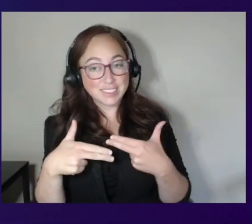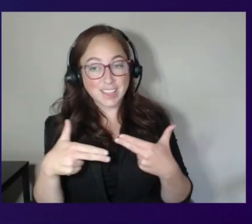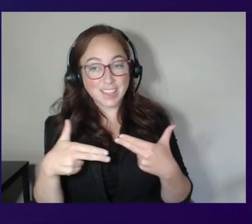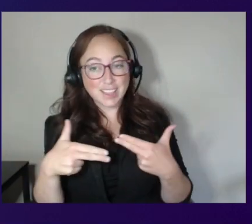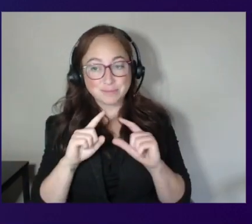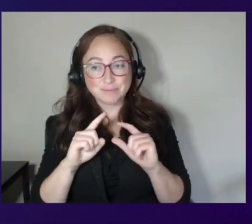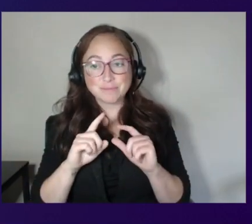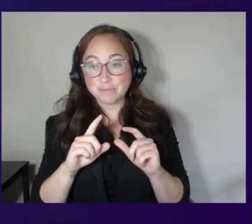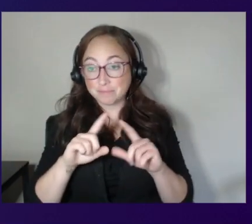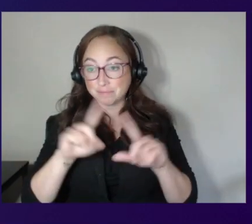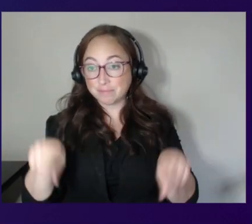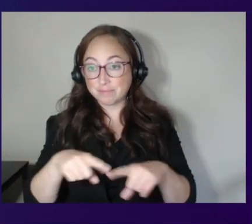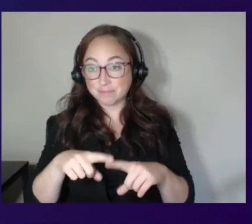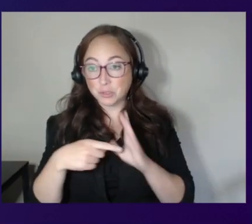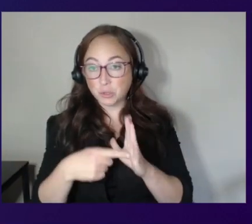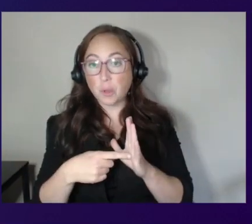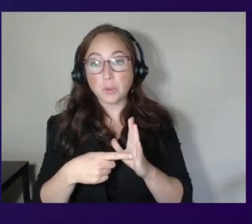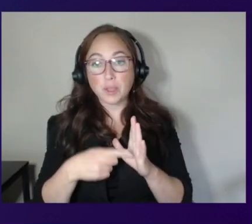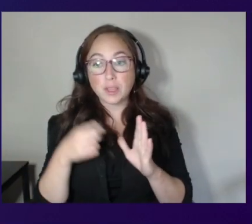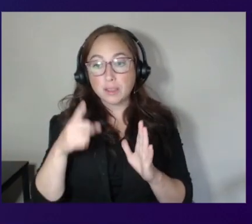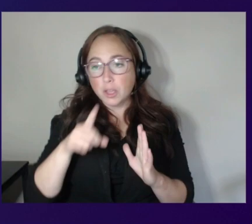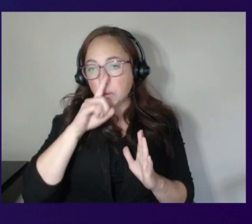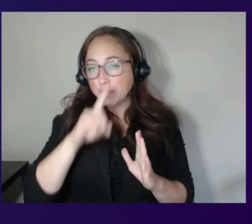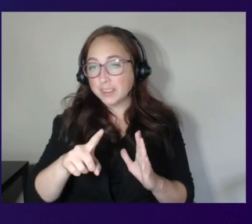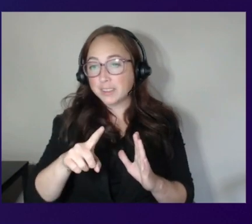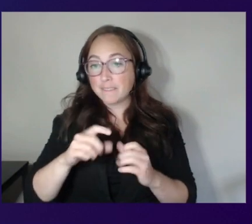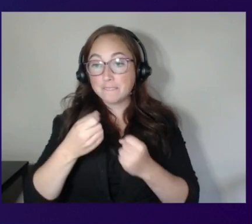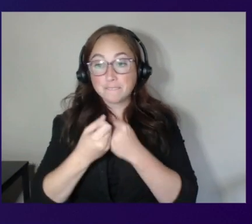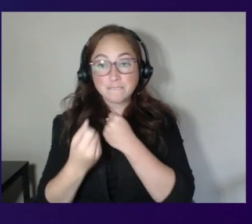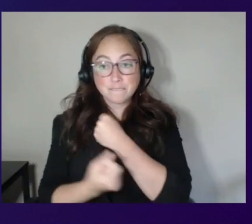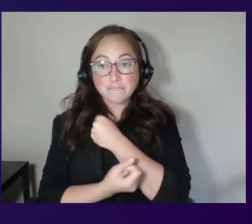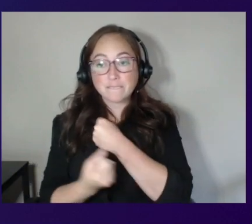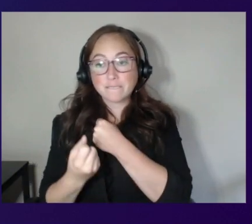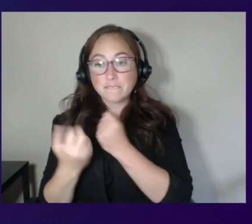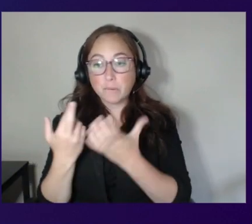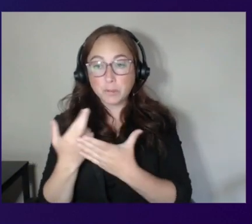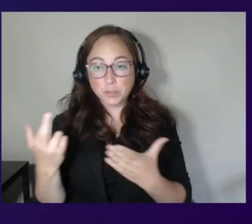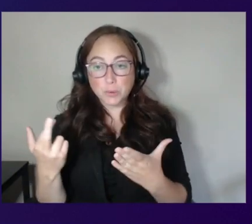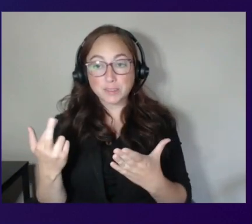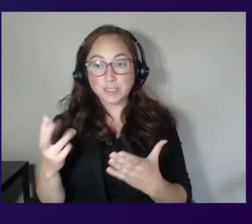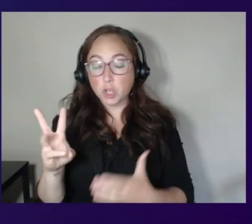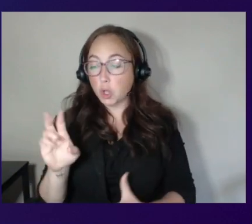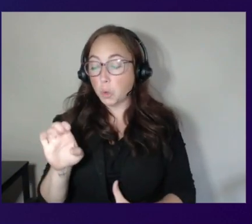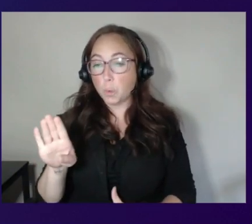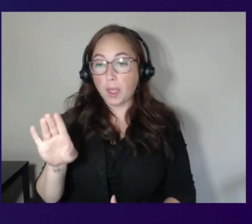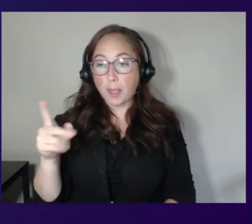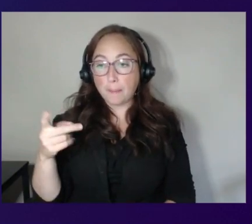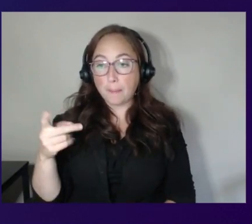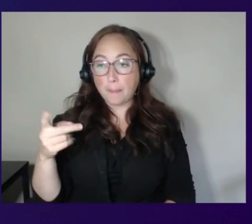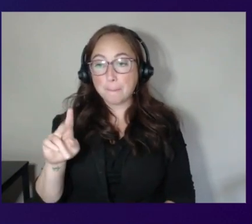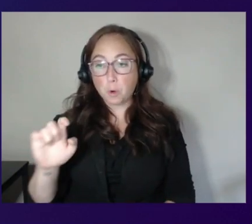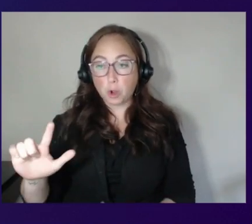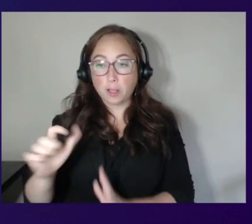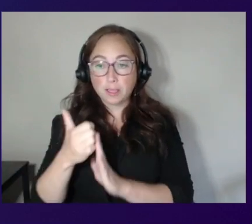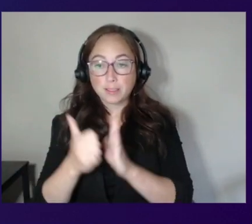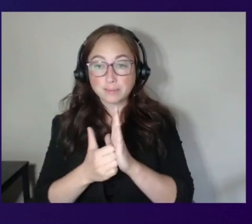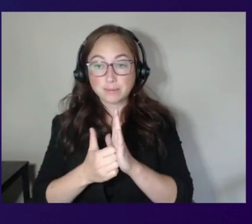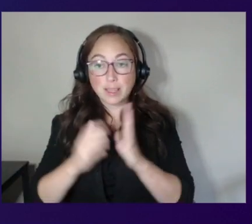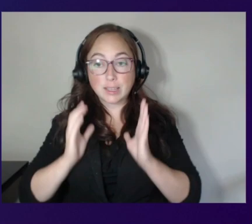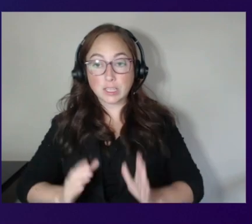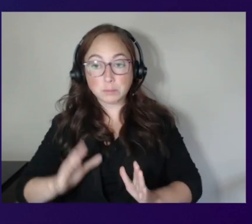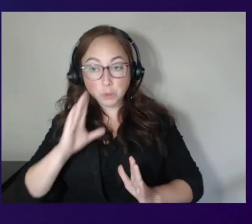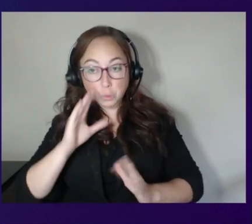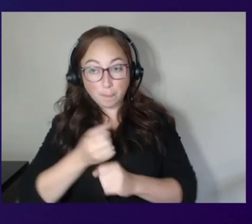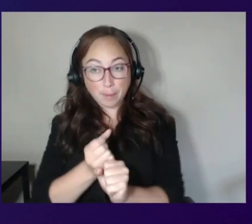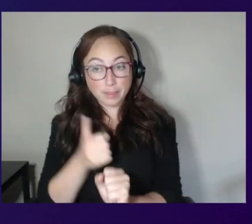with WorkSpaces Web, it's essentially a foundational resource is a web portal, which customers create from the AWS console. And from